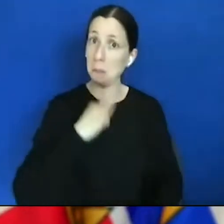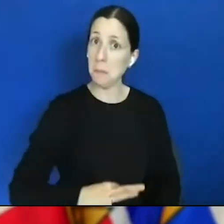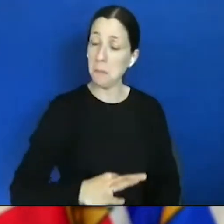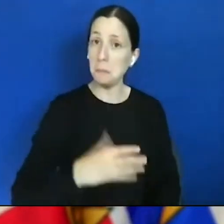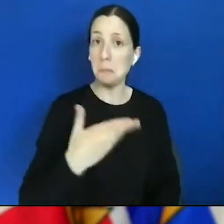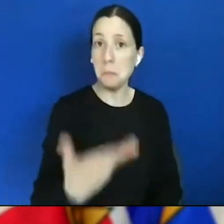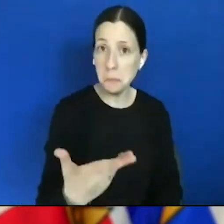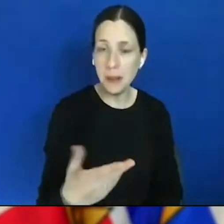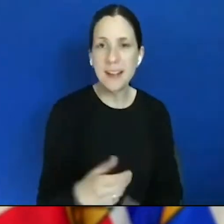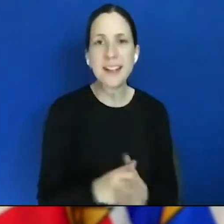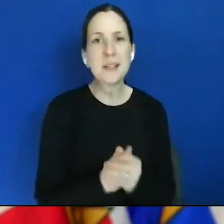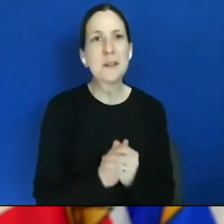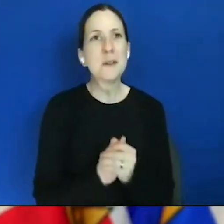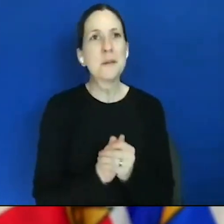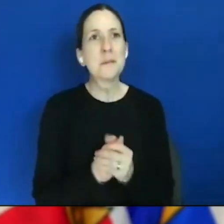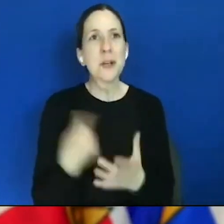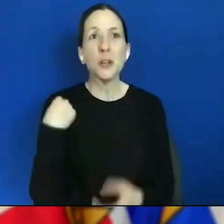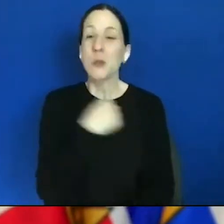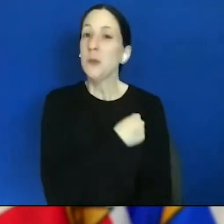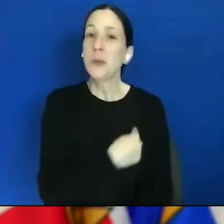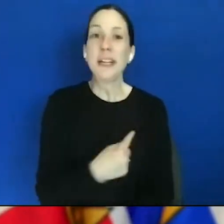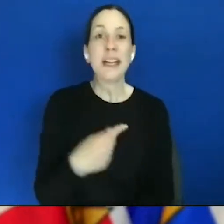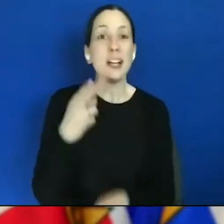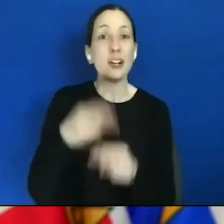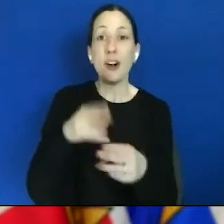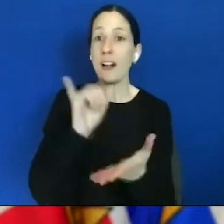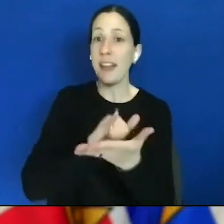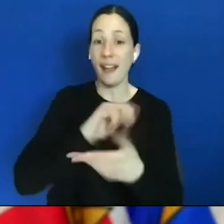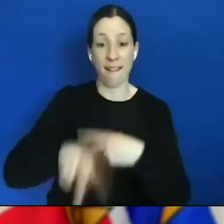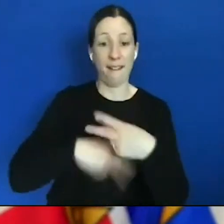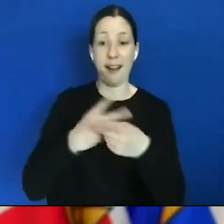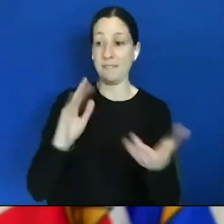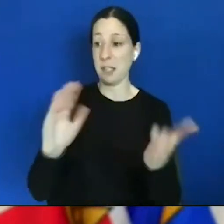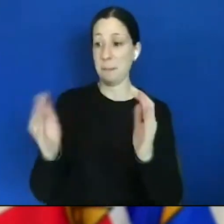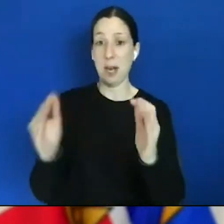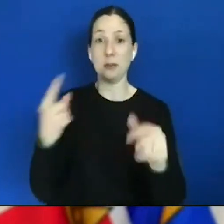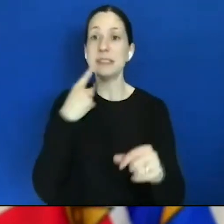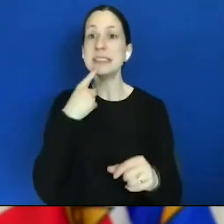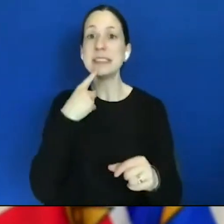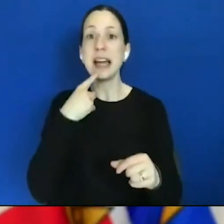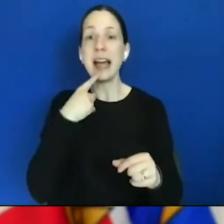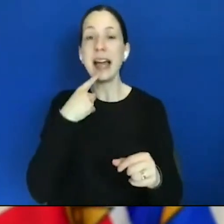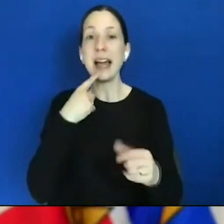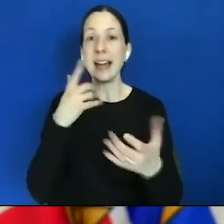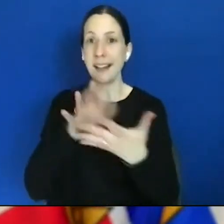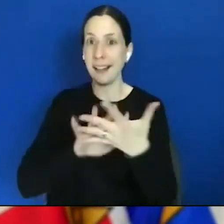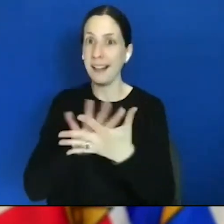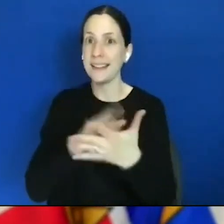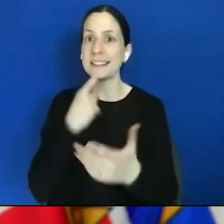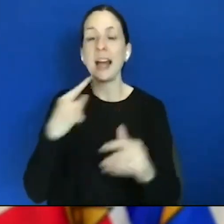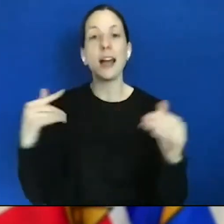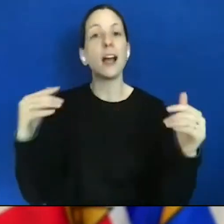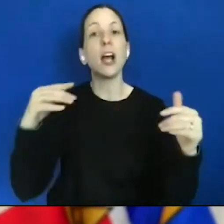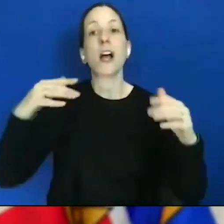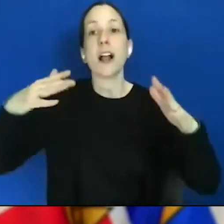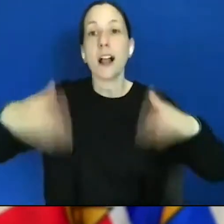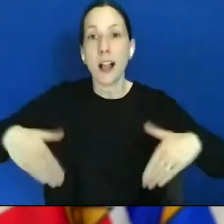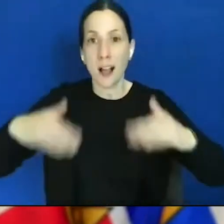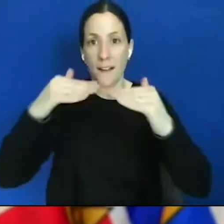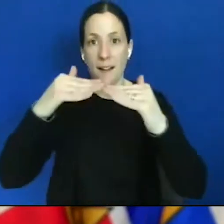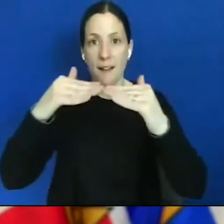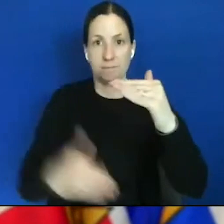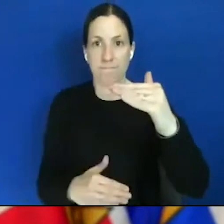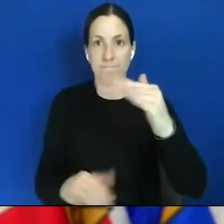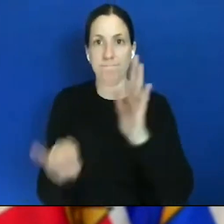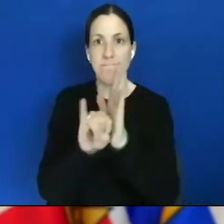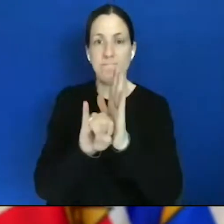is we call it non-inferiority. We know that it's just as good to get a second dose of AstraZeneca or to get a